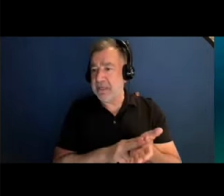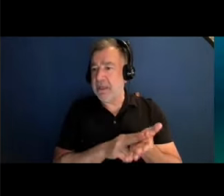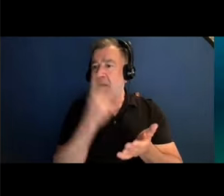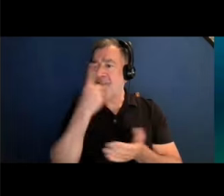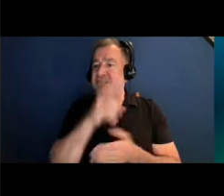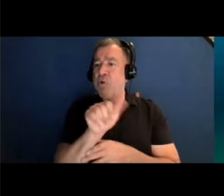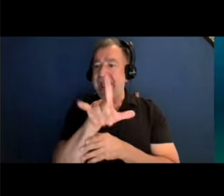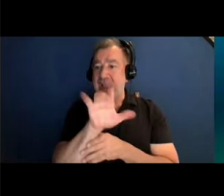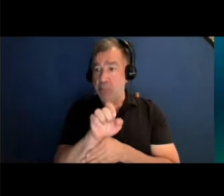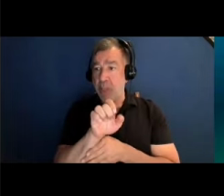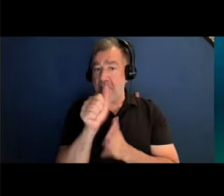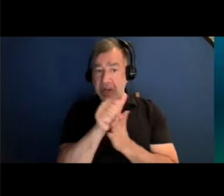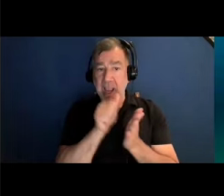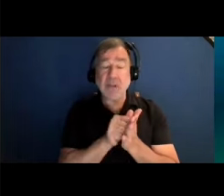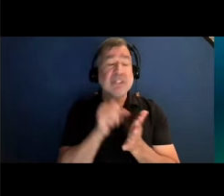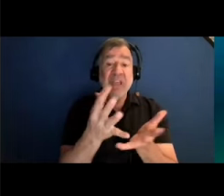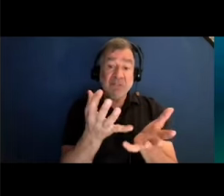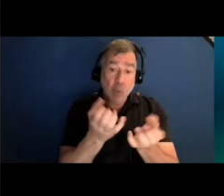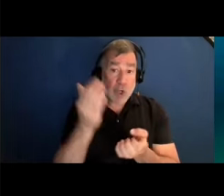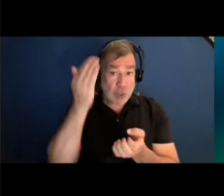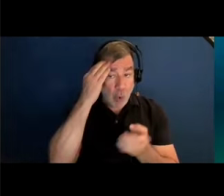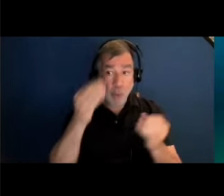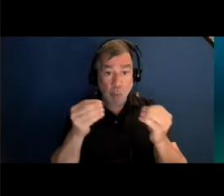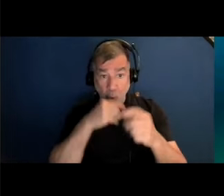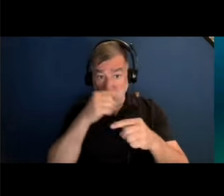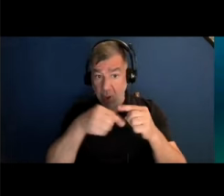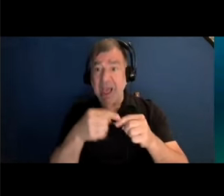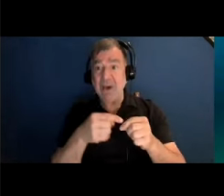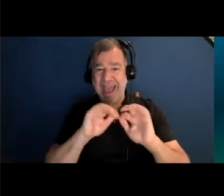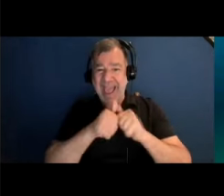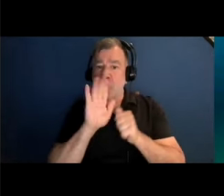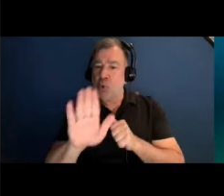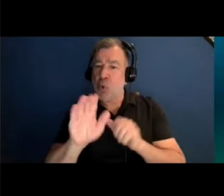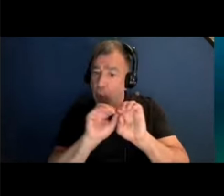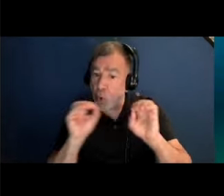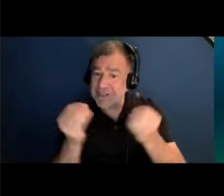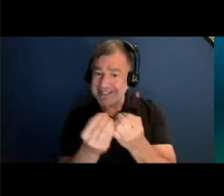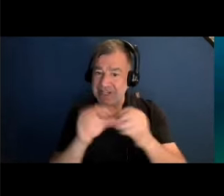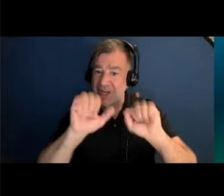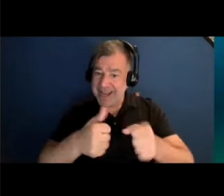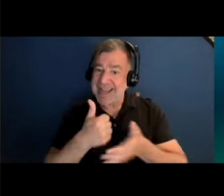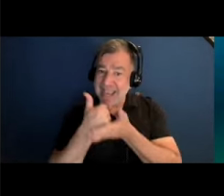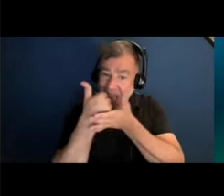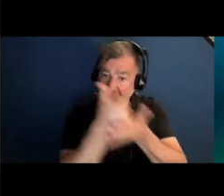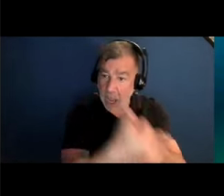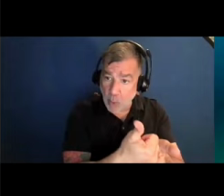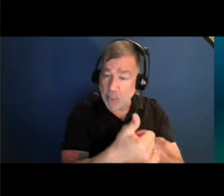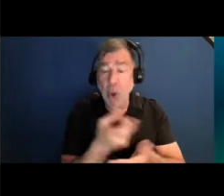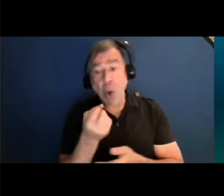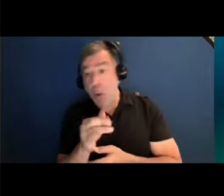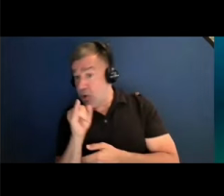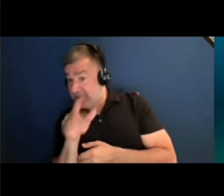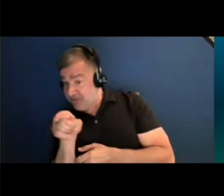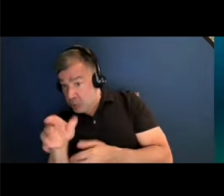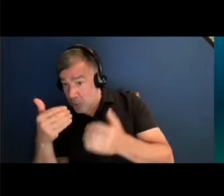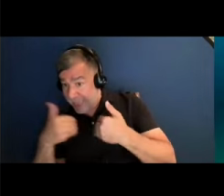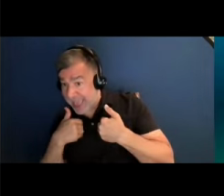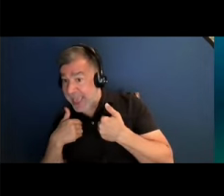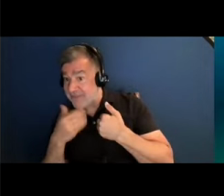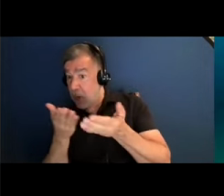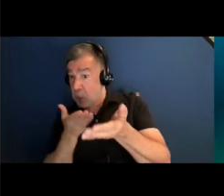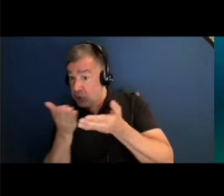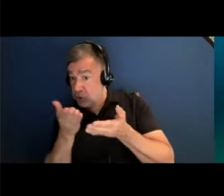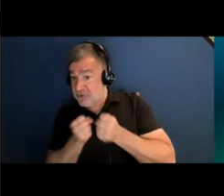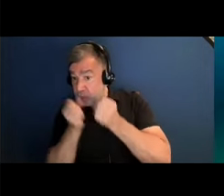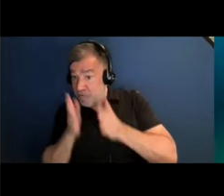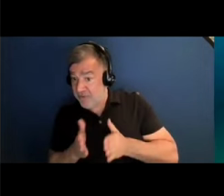to learn more about the support that organizations can provide, or if you are supported by a service provider